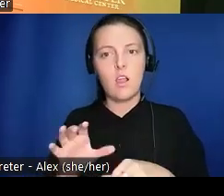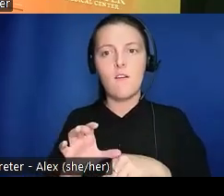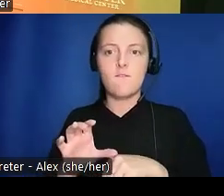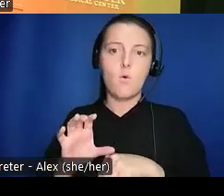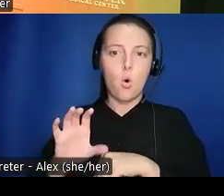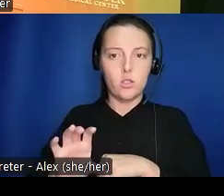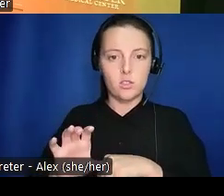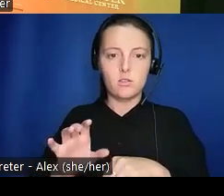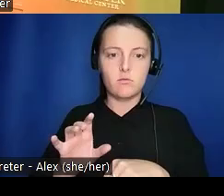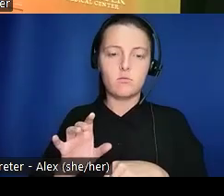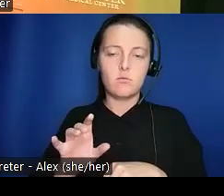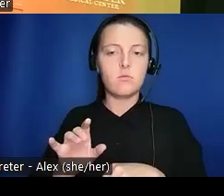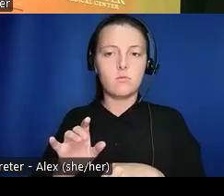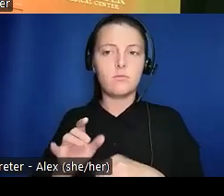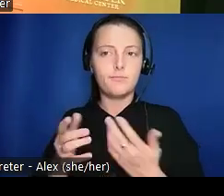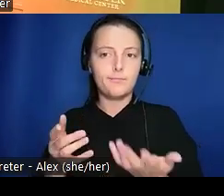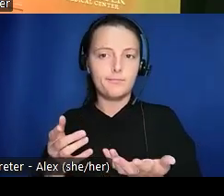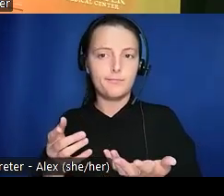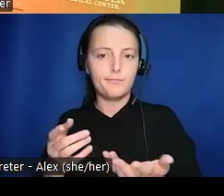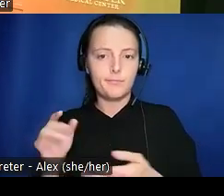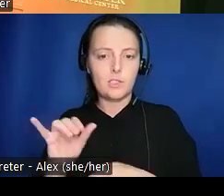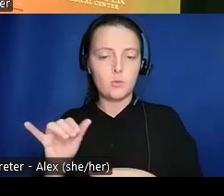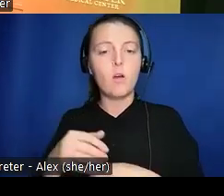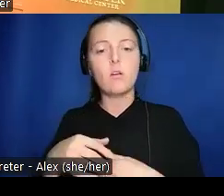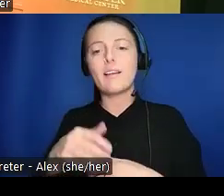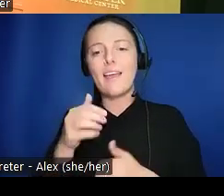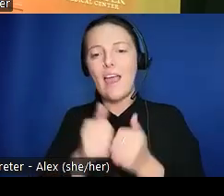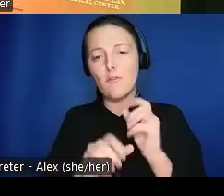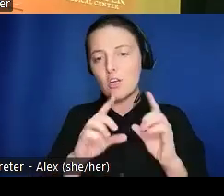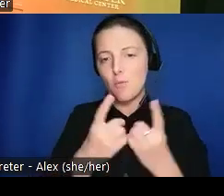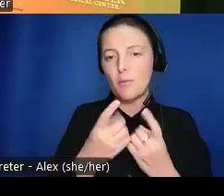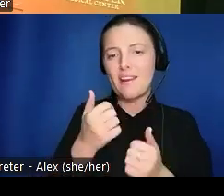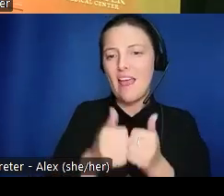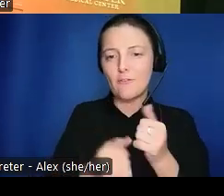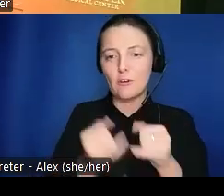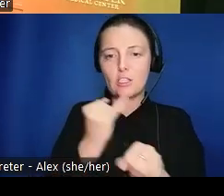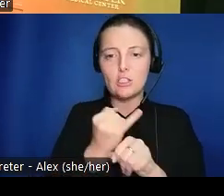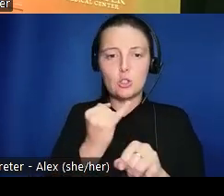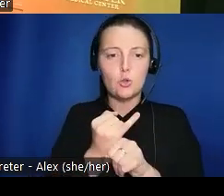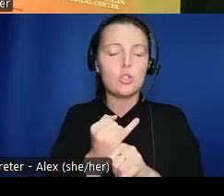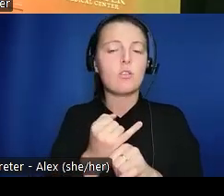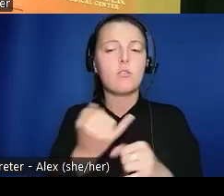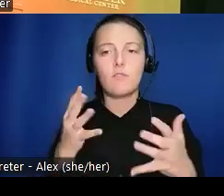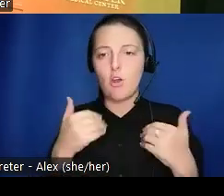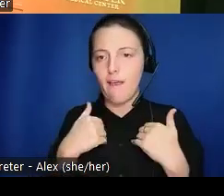department, every institute have gone in relation to the